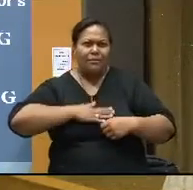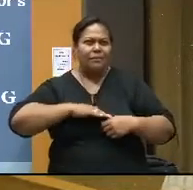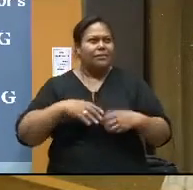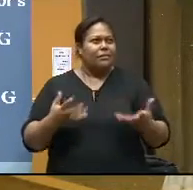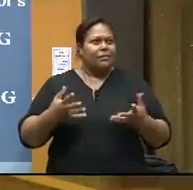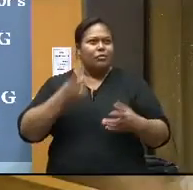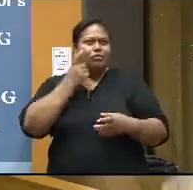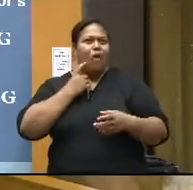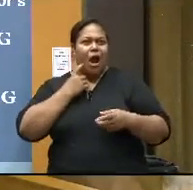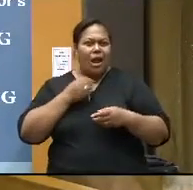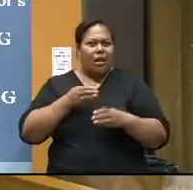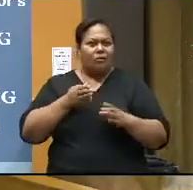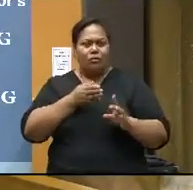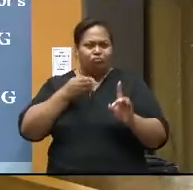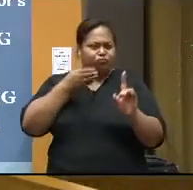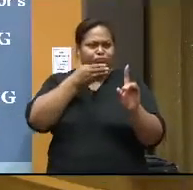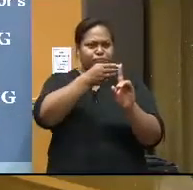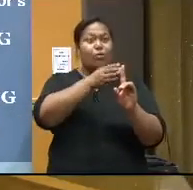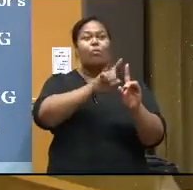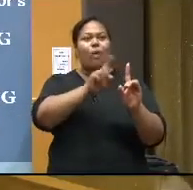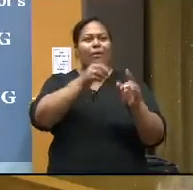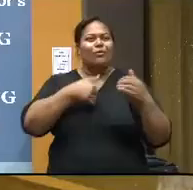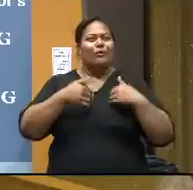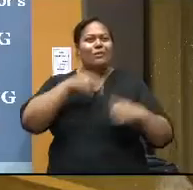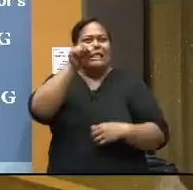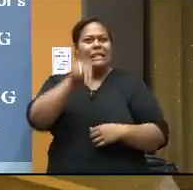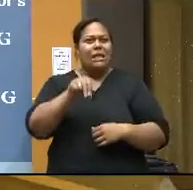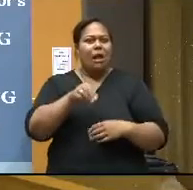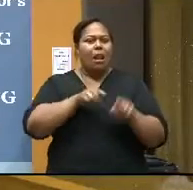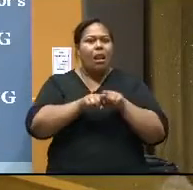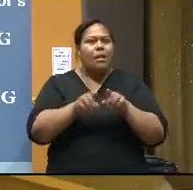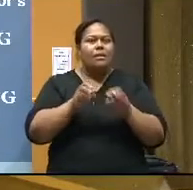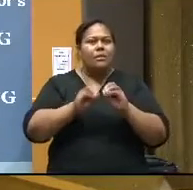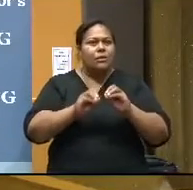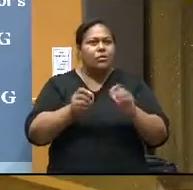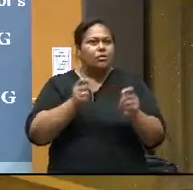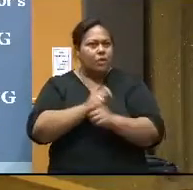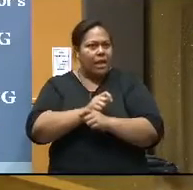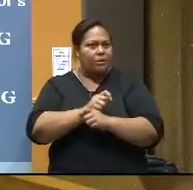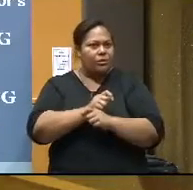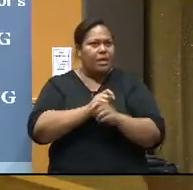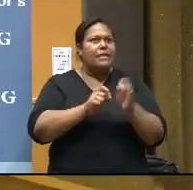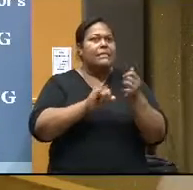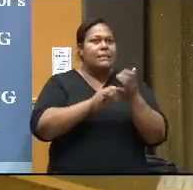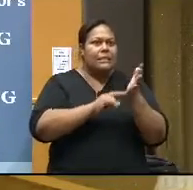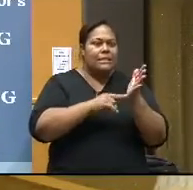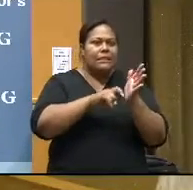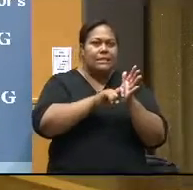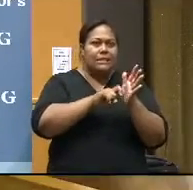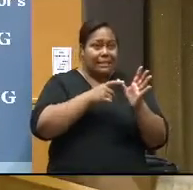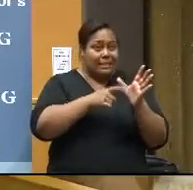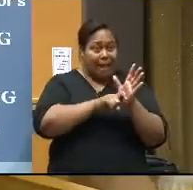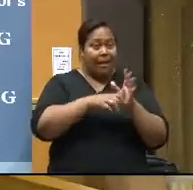this thing towards what the university needed. Learning and teaching change, the STAR project, all of those